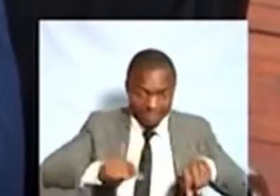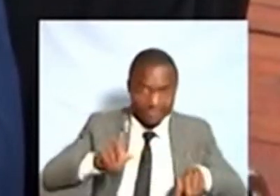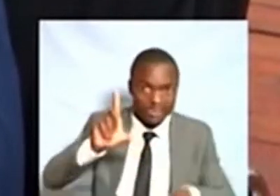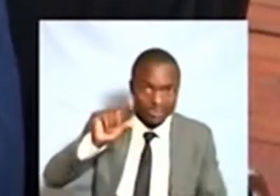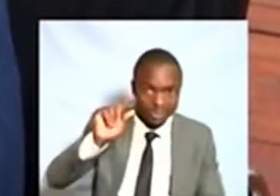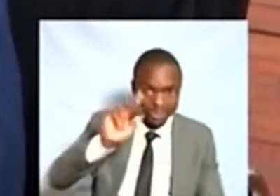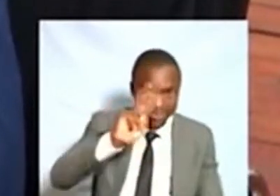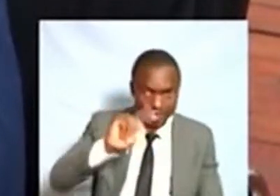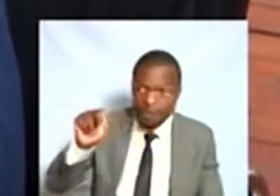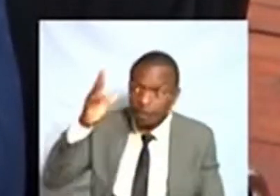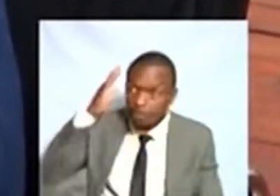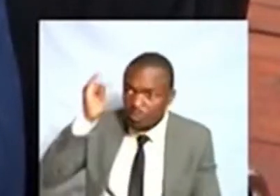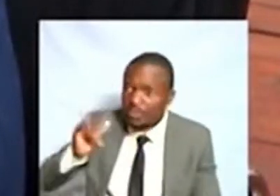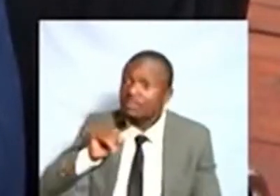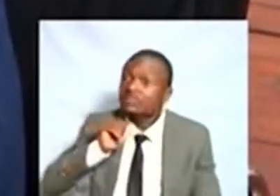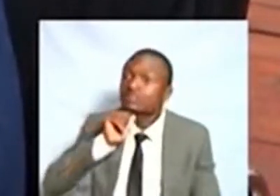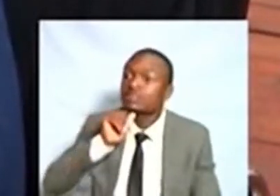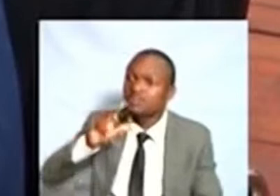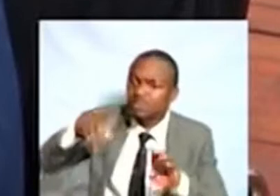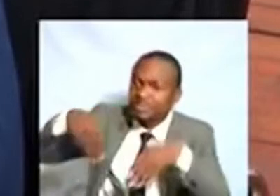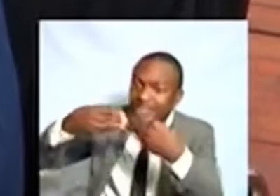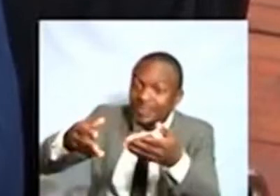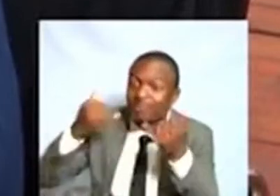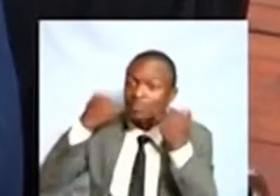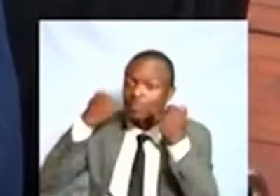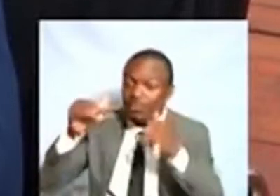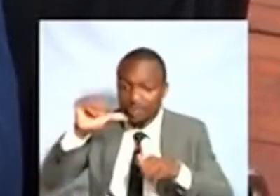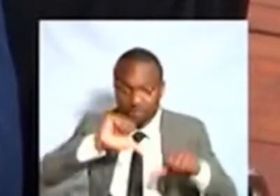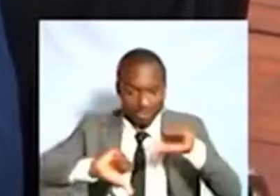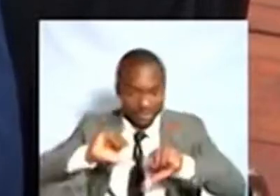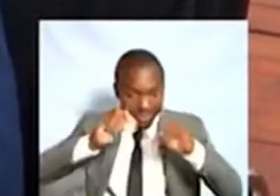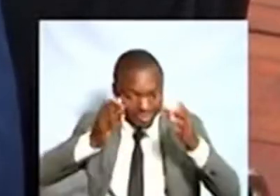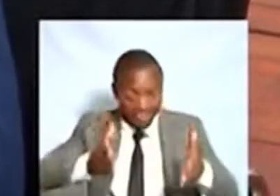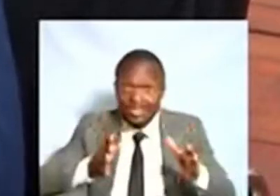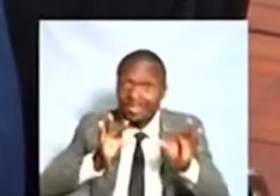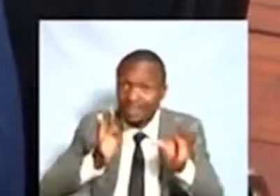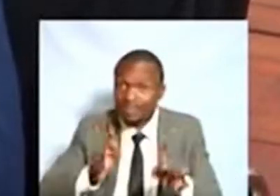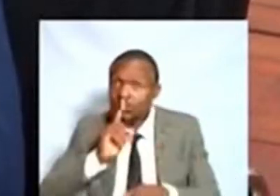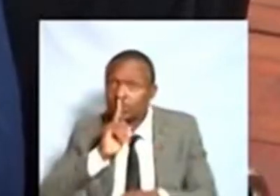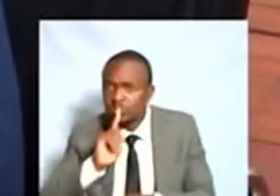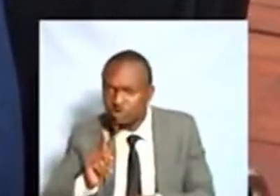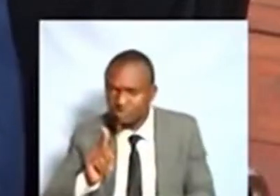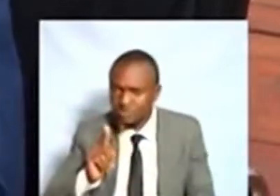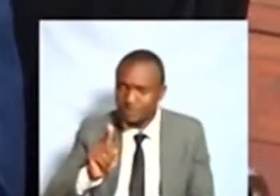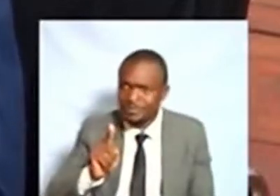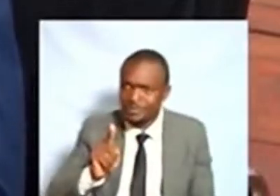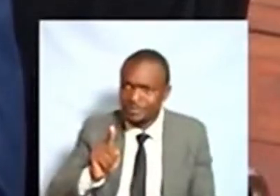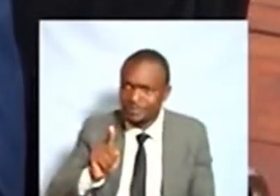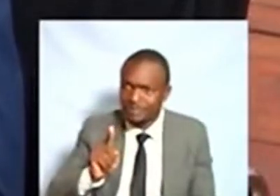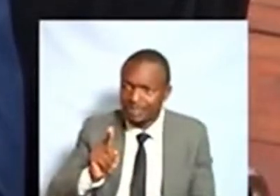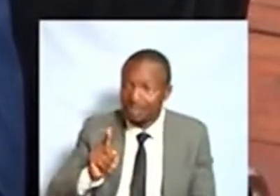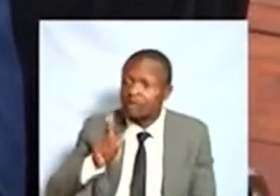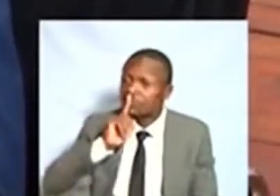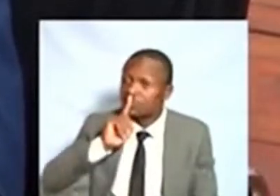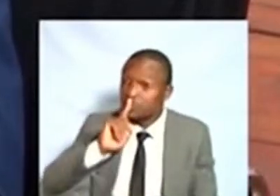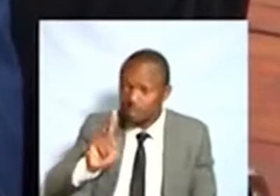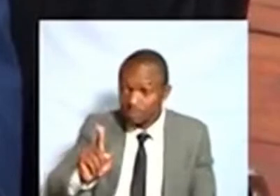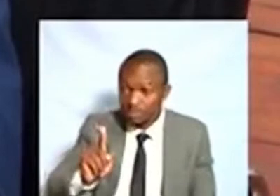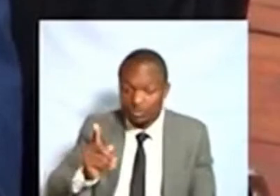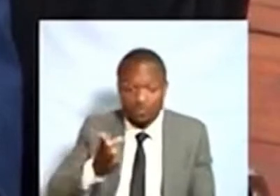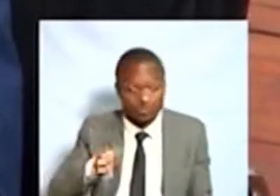2022. Why didn't you provide that information to the auditors if it's true that was you closed